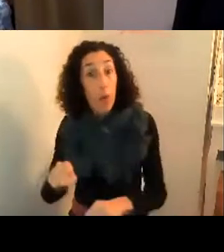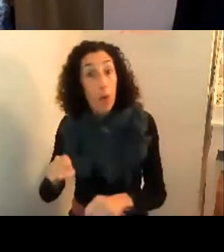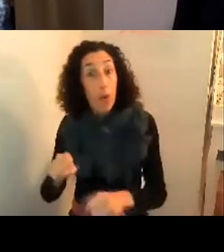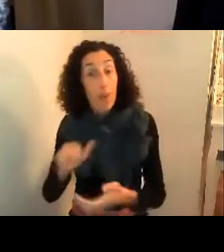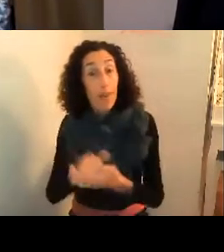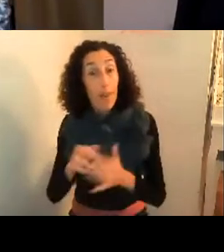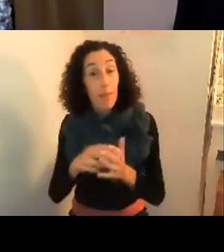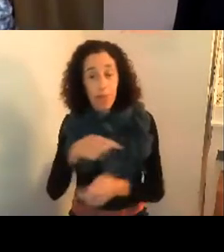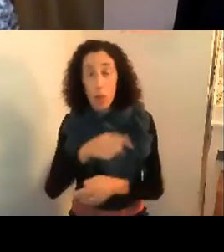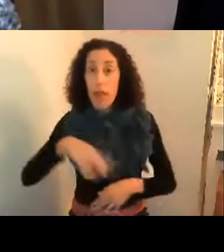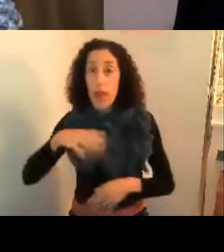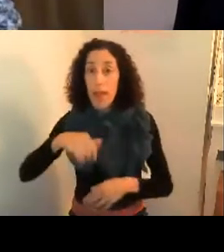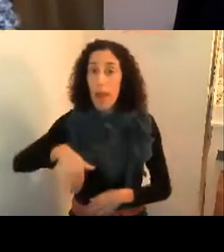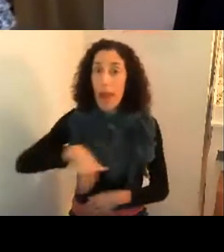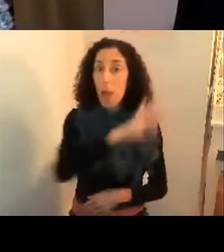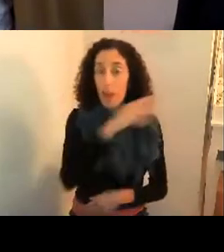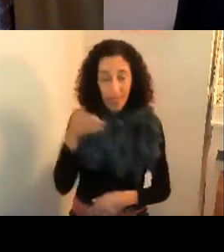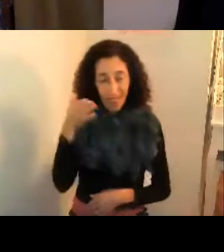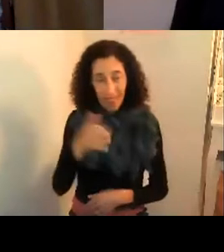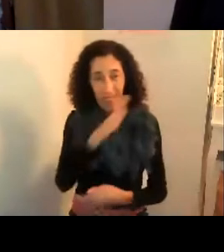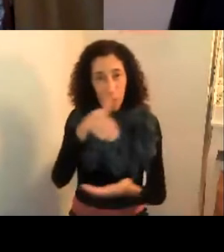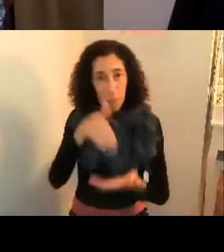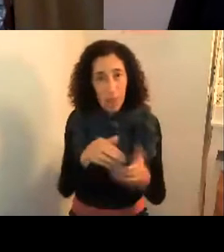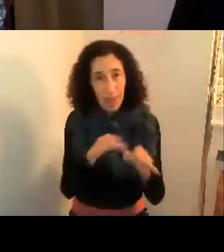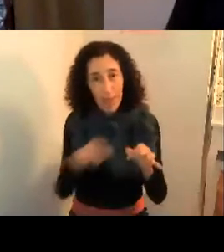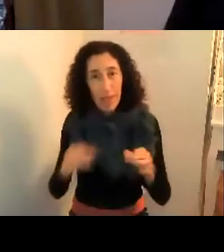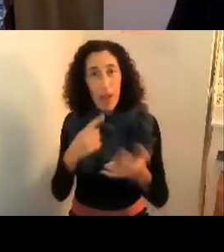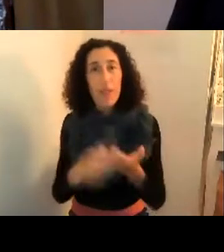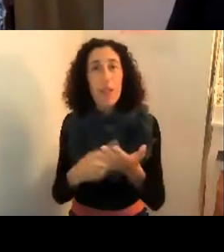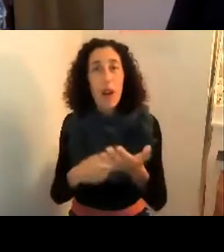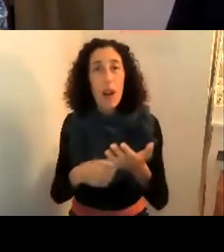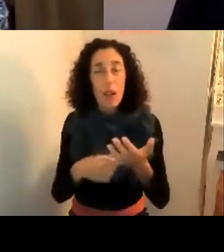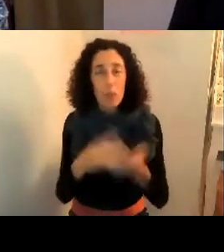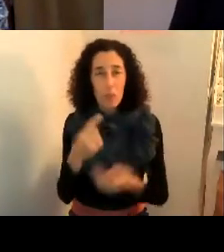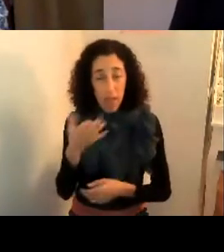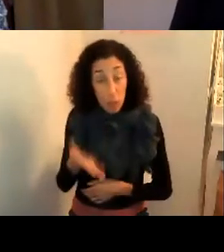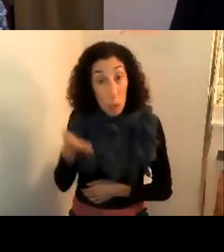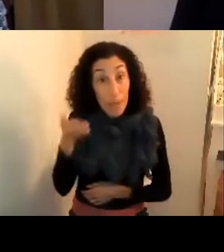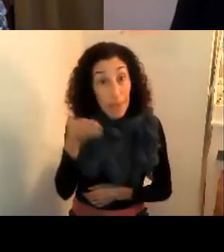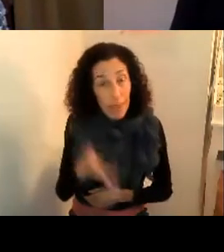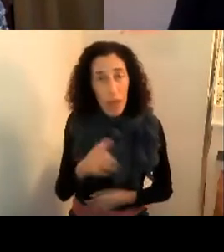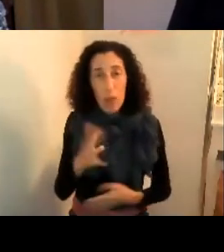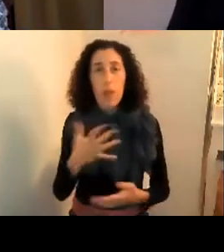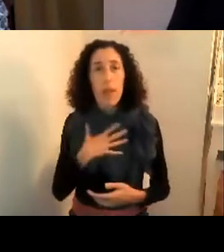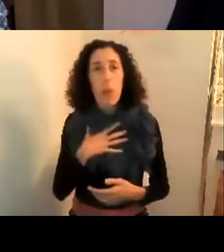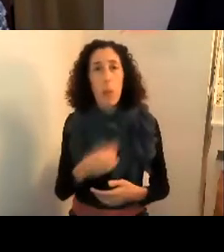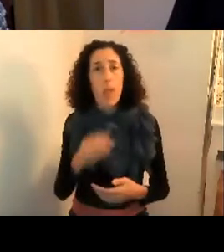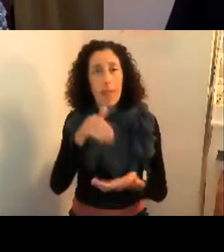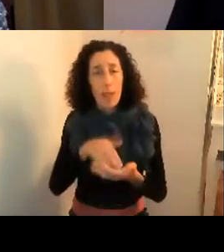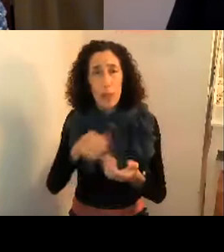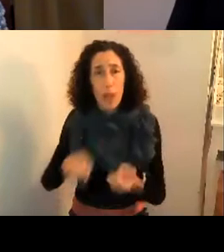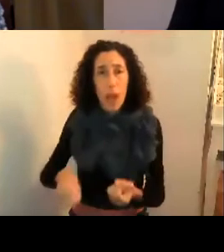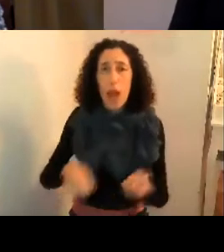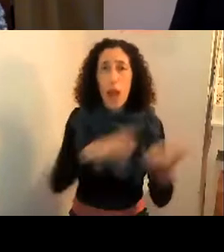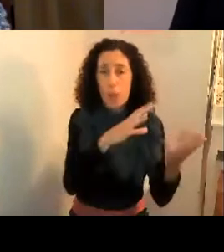and we've talked a little bit about this issue of what happens when communities of color get umbrellaed under a monolith, and what does that do? And I